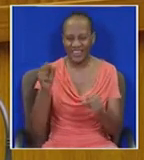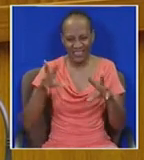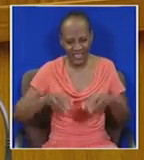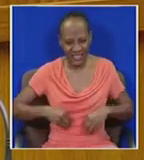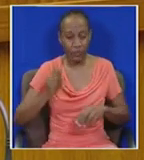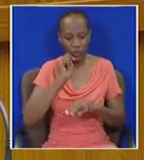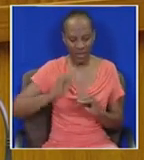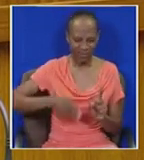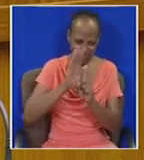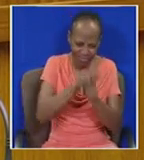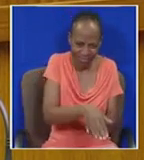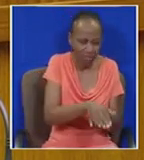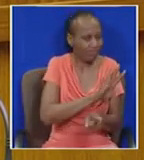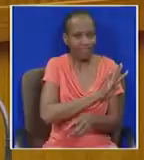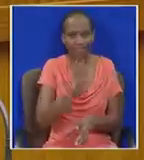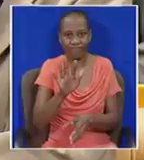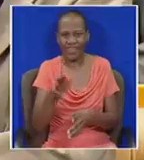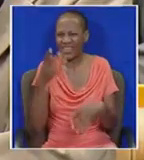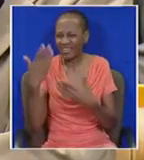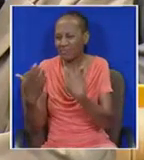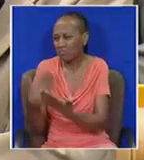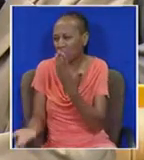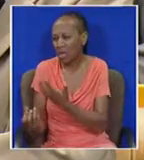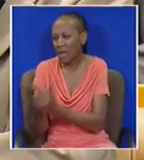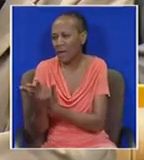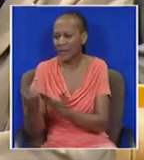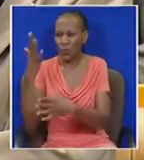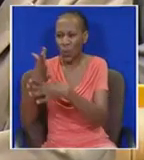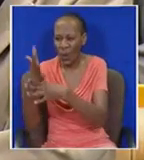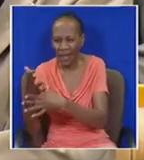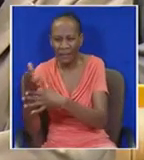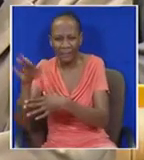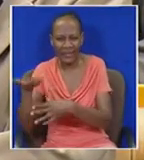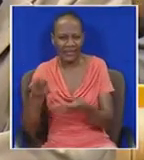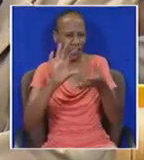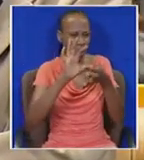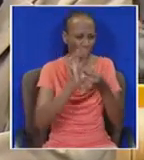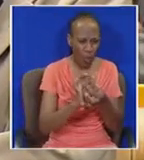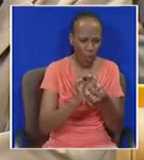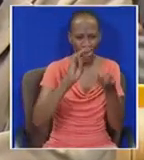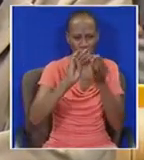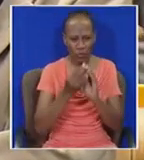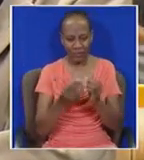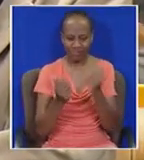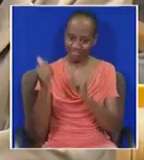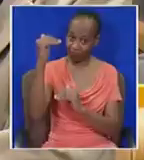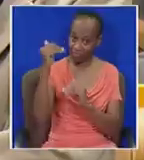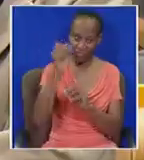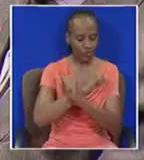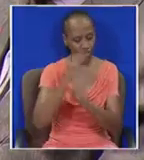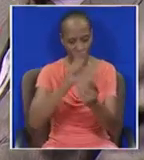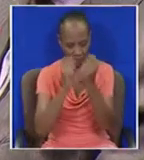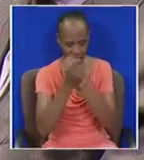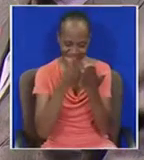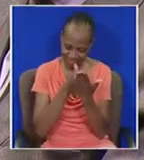of women, whether in the workplace, in communities, or in the home, is eradicated. We